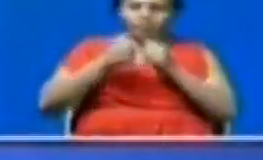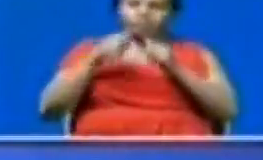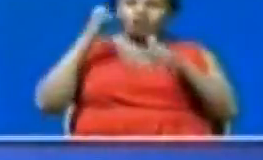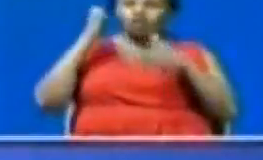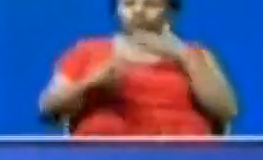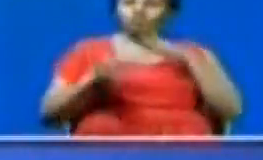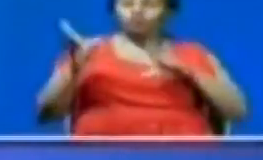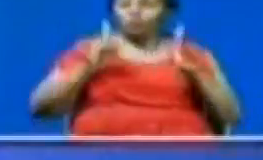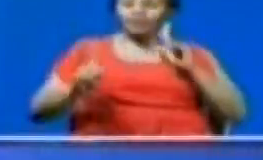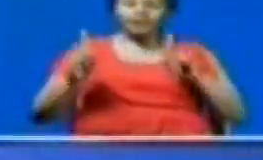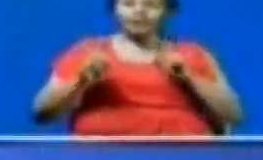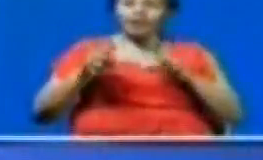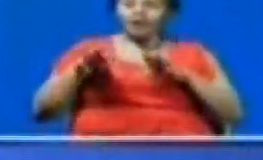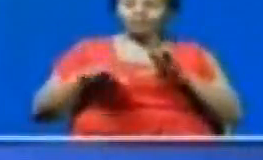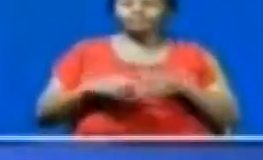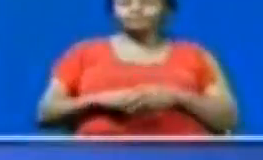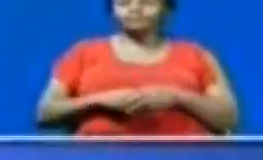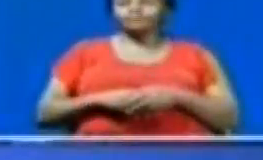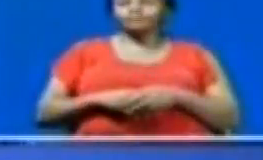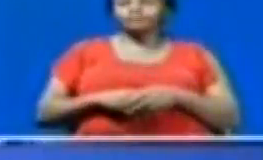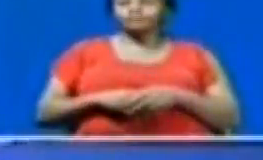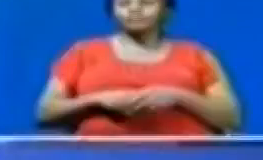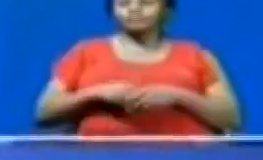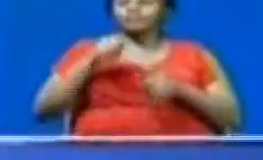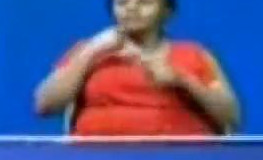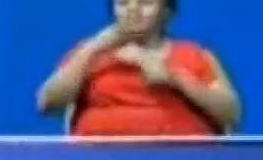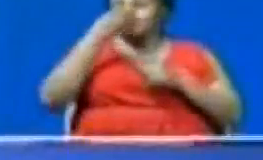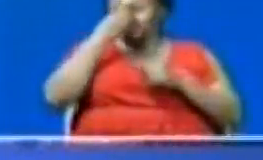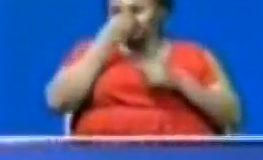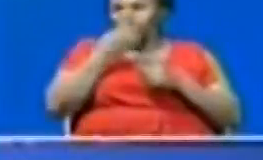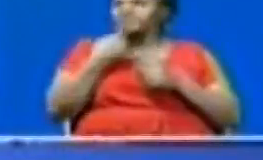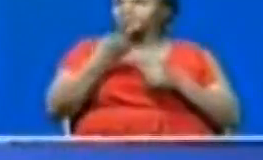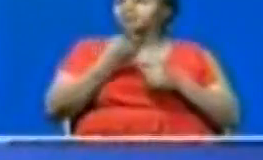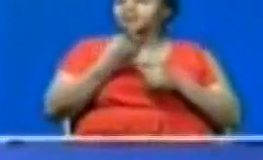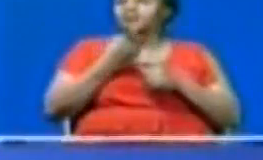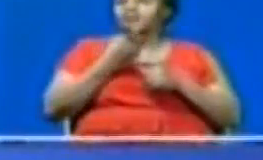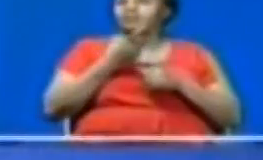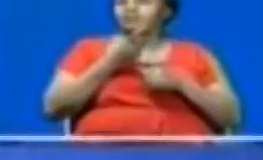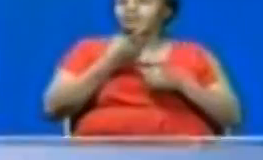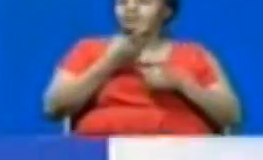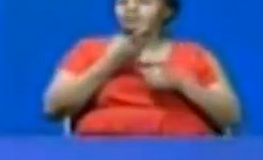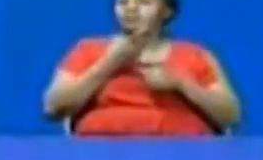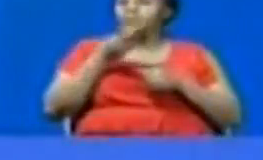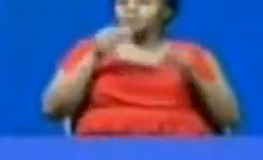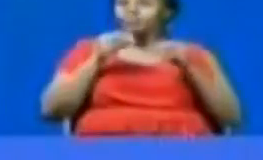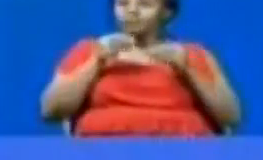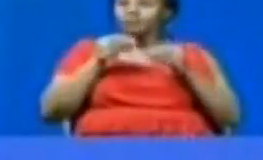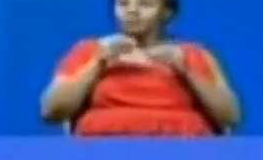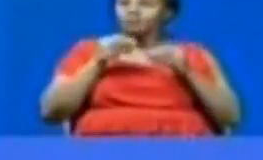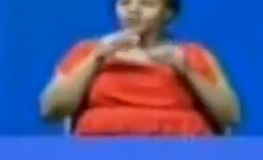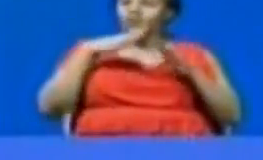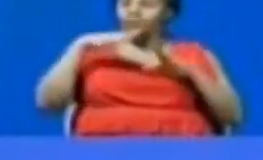can stop reggae. Kitu moja tu anaenda sidia wili ya Ruto ni moja. Ni kama puri center itakuwa kwa